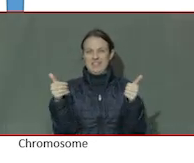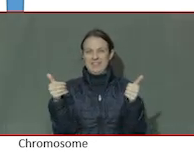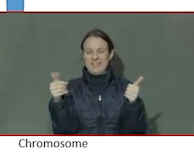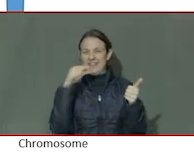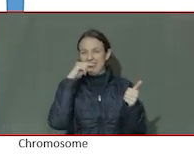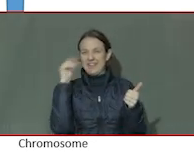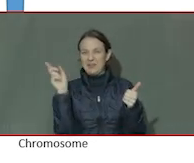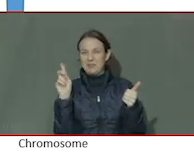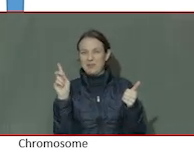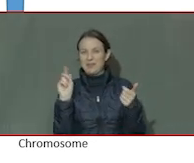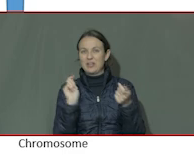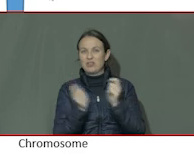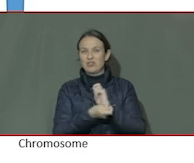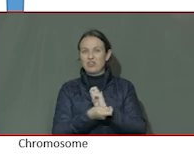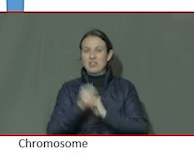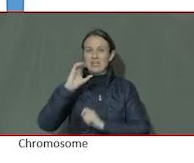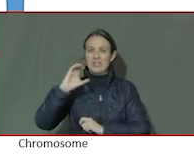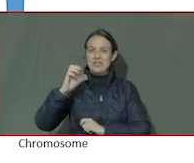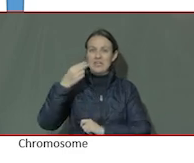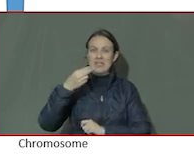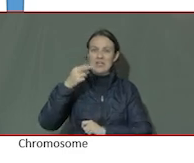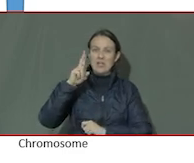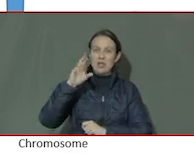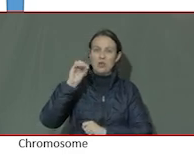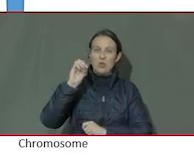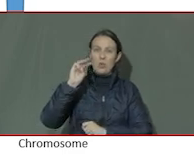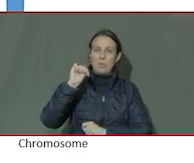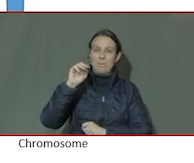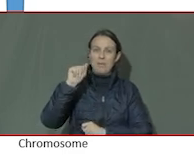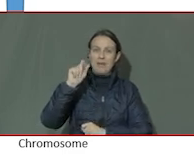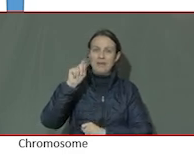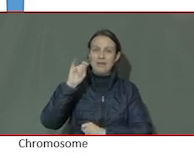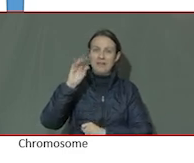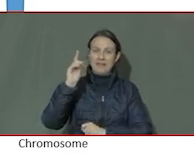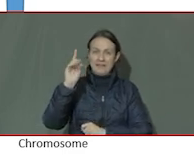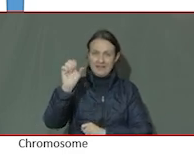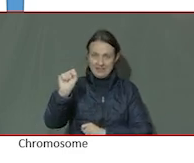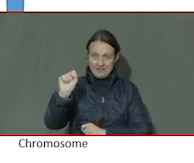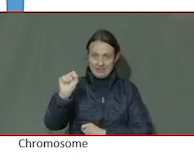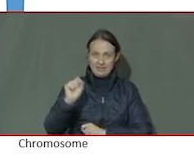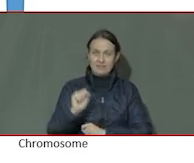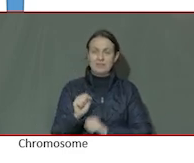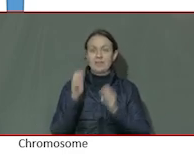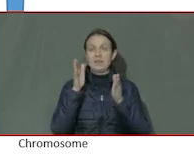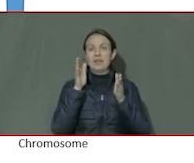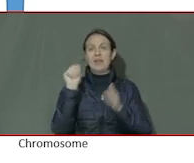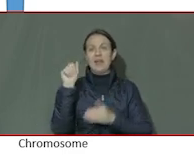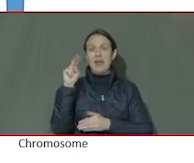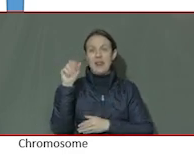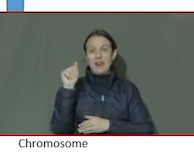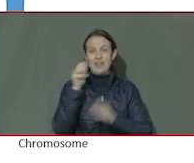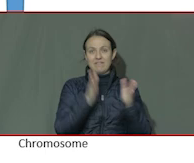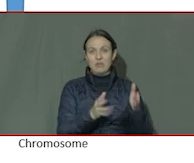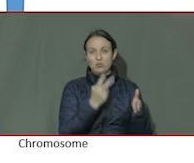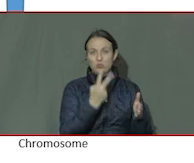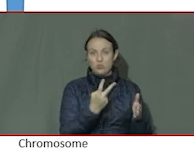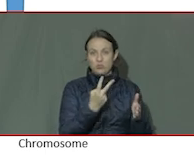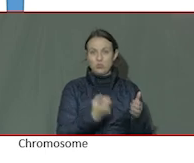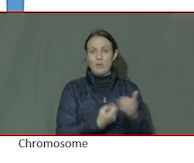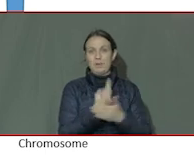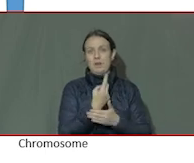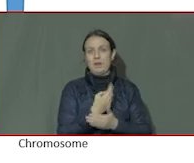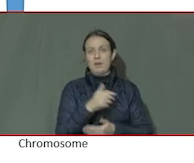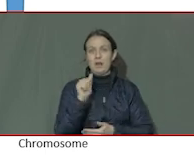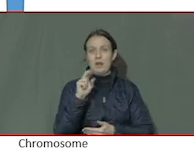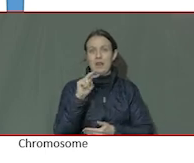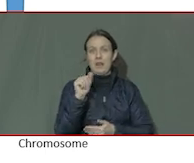what? Chromatids. During anaphase, man, 2. You only call them chromatids during